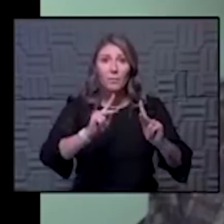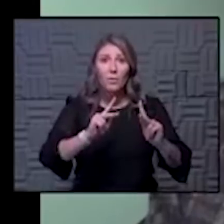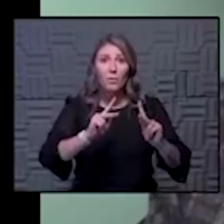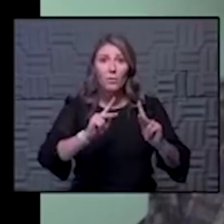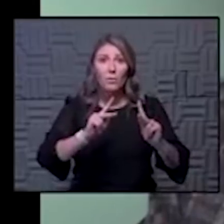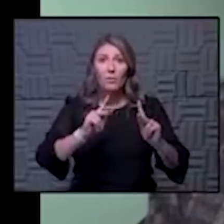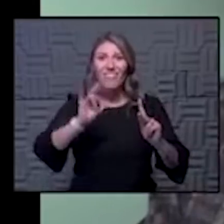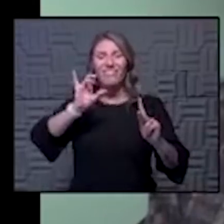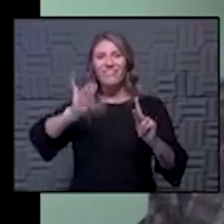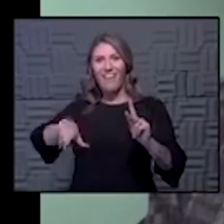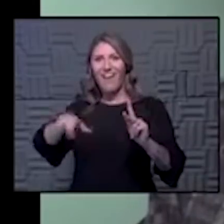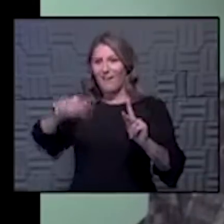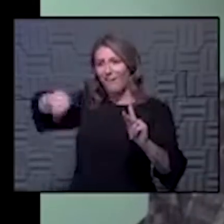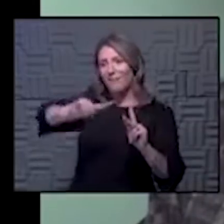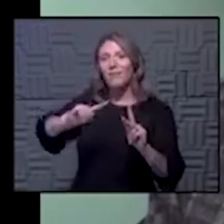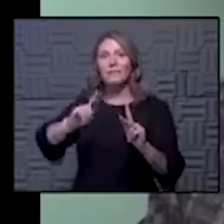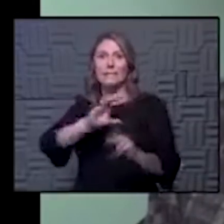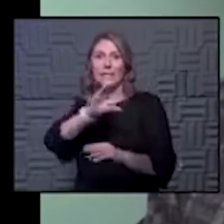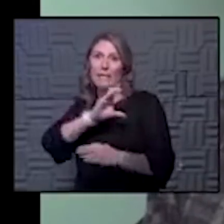issue?